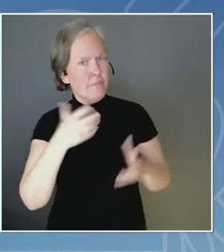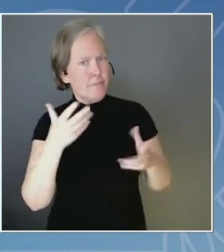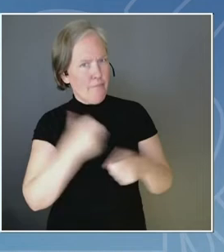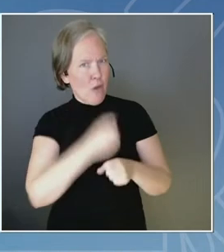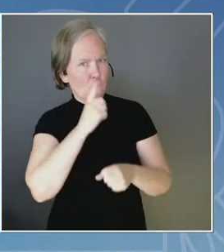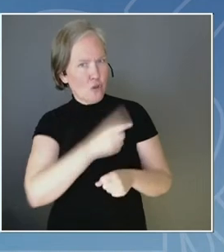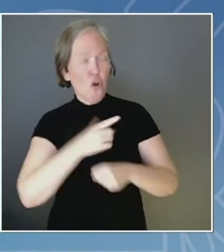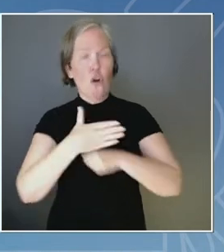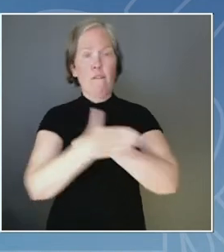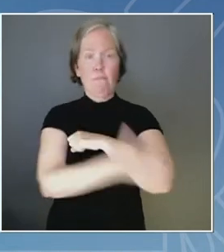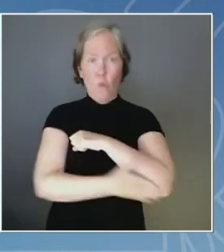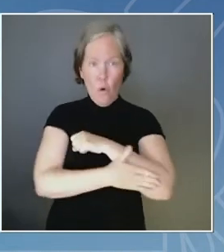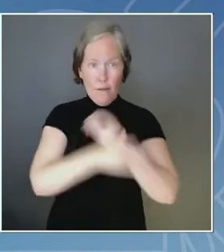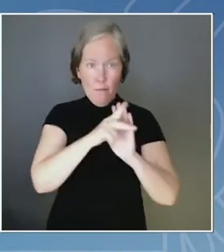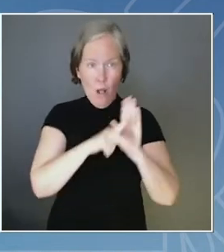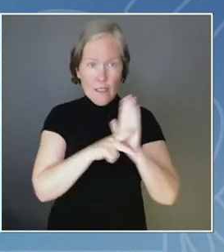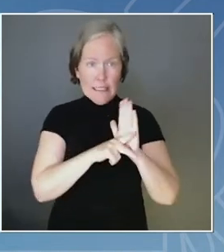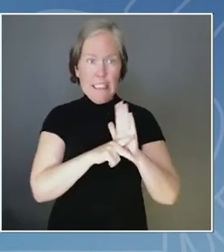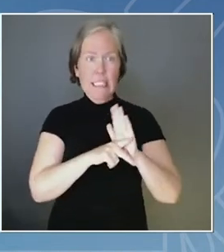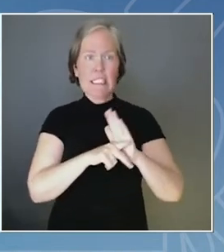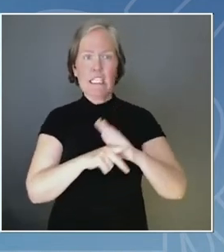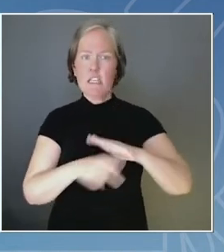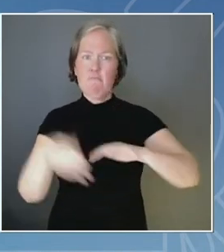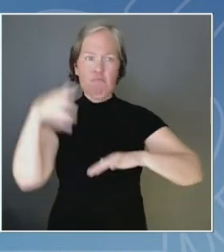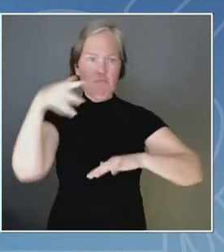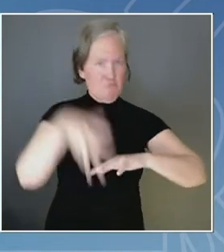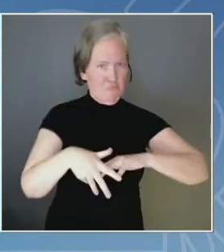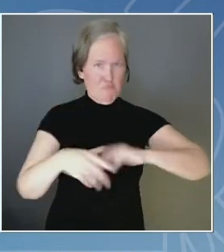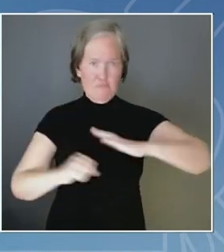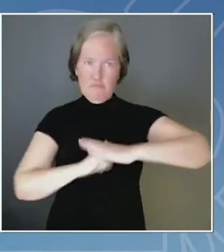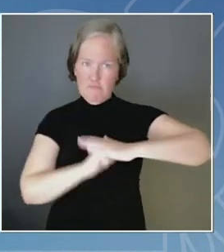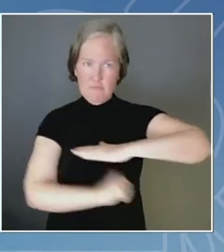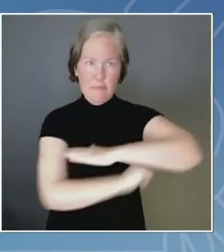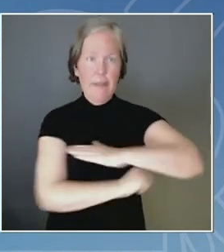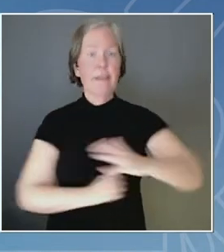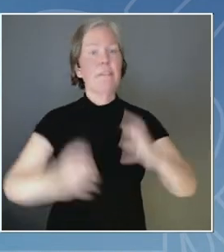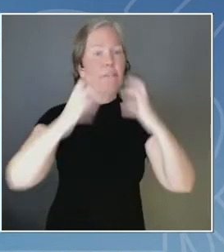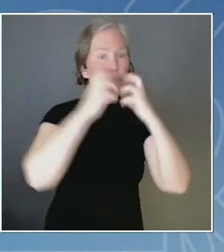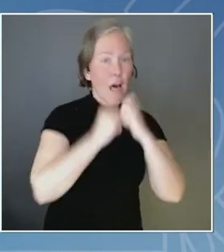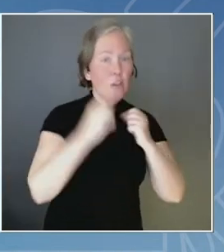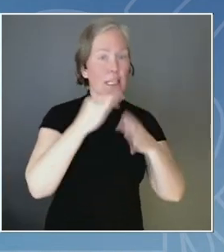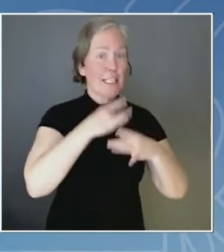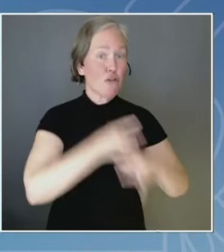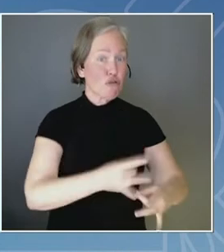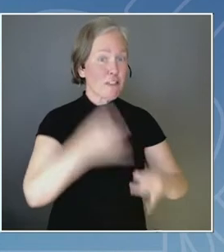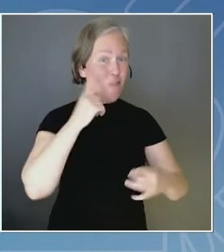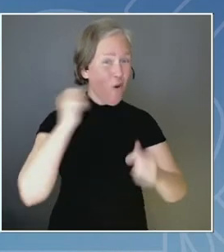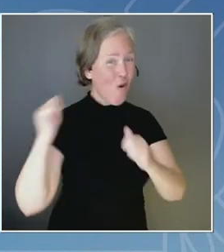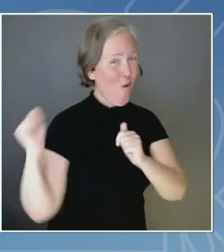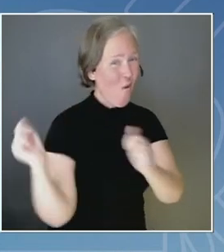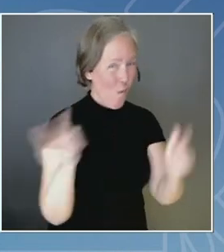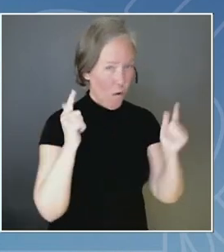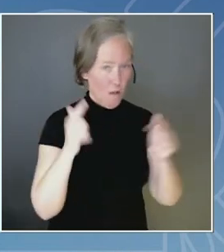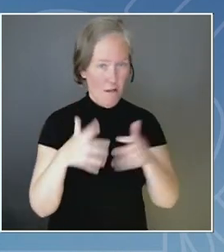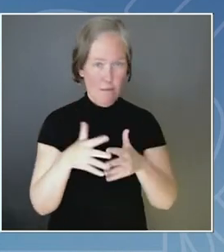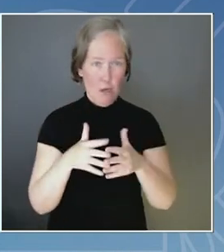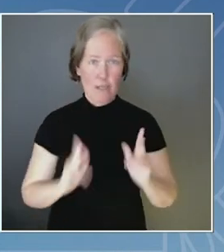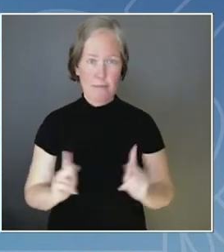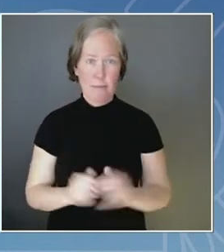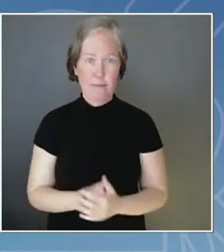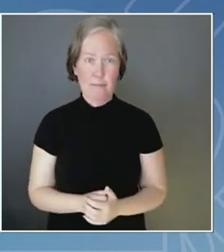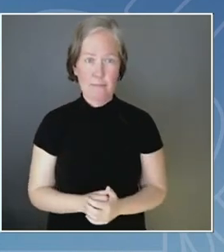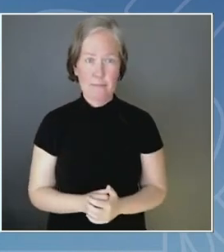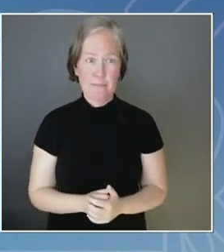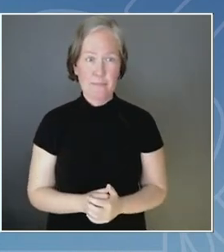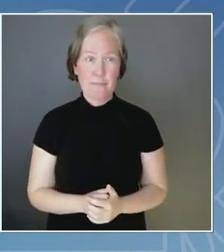policy is fundamentally grounded in the values and interests of all American people. And part of